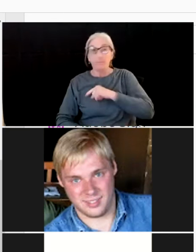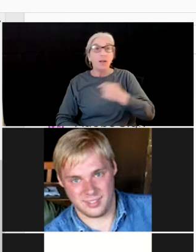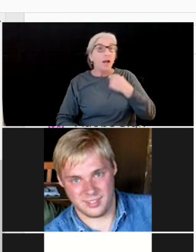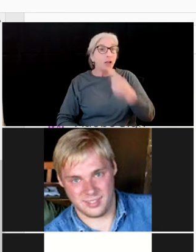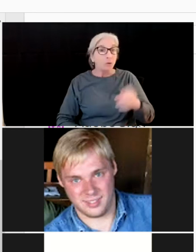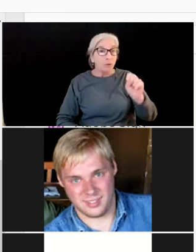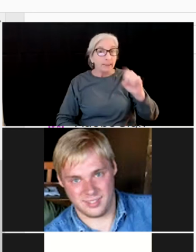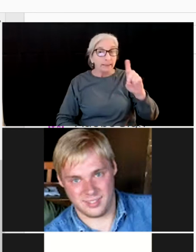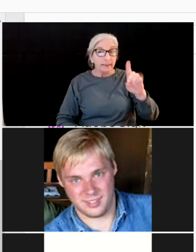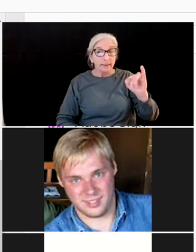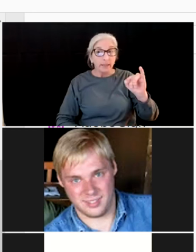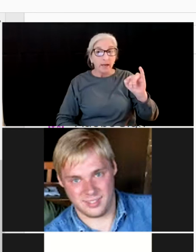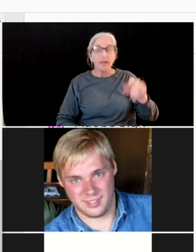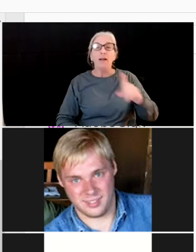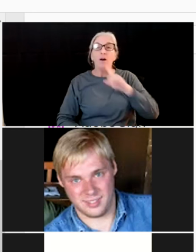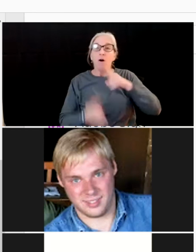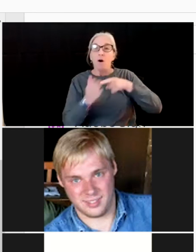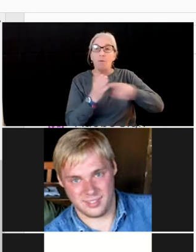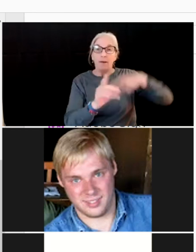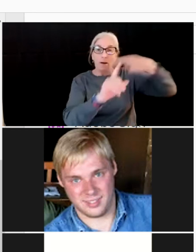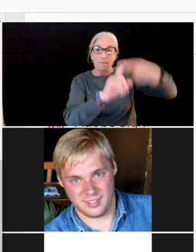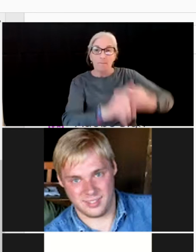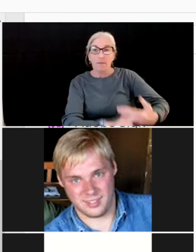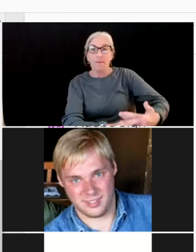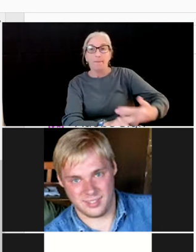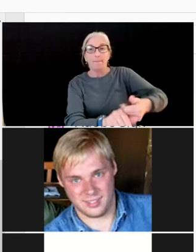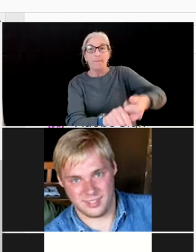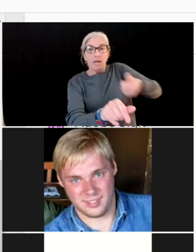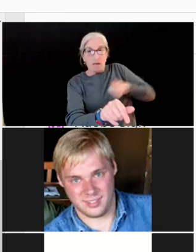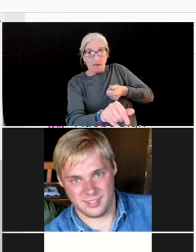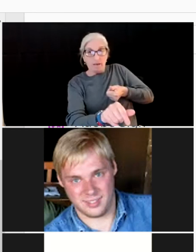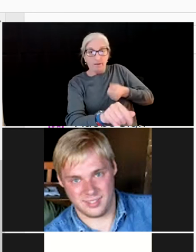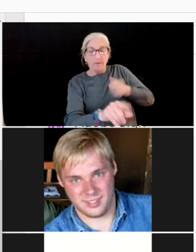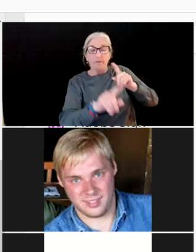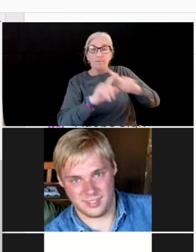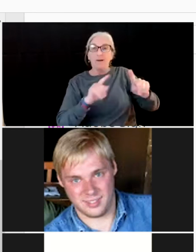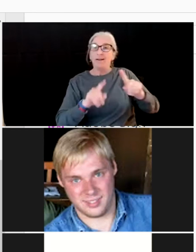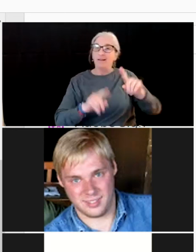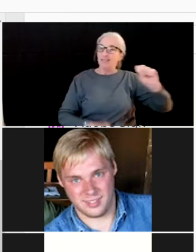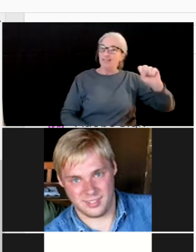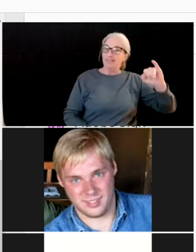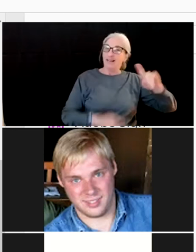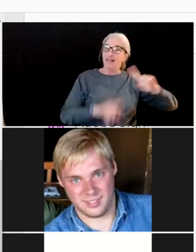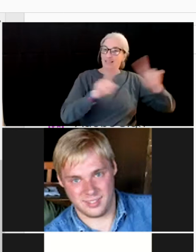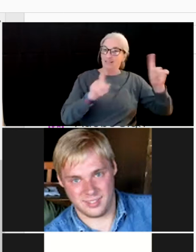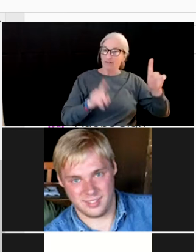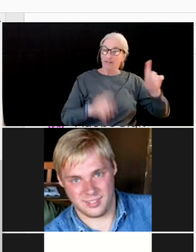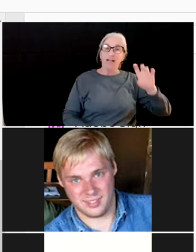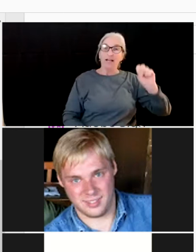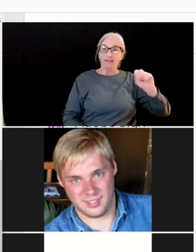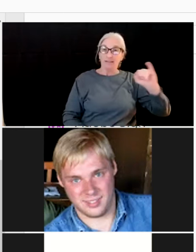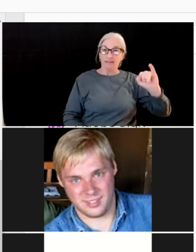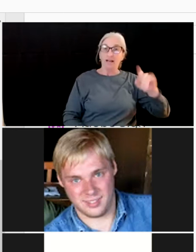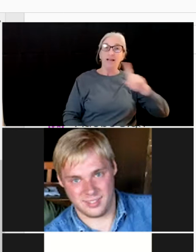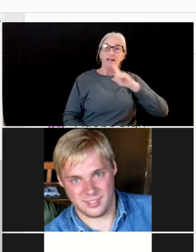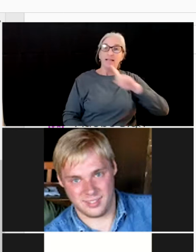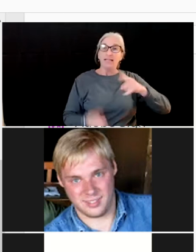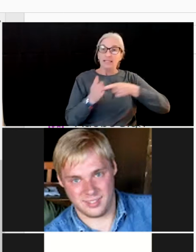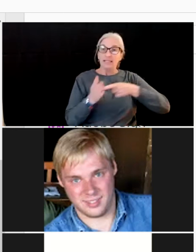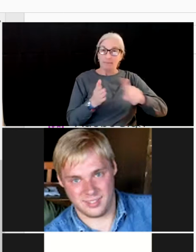are always paid a month behind. It's different with SSI. SSI payments are always paid in the month that they're